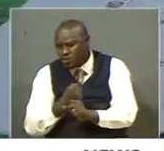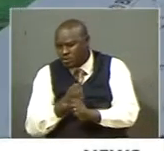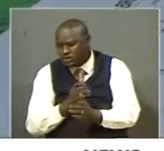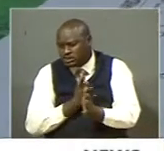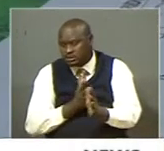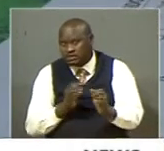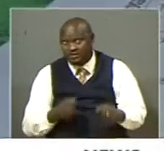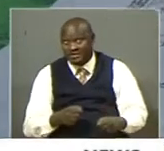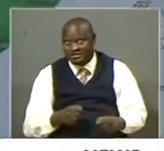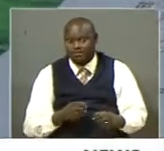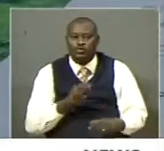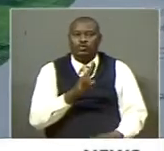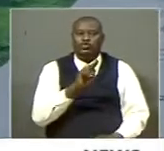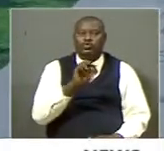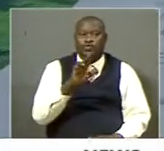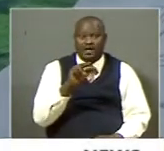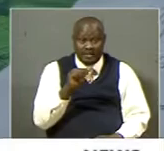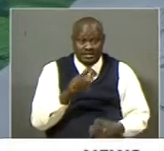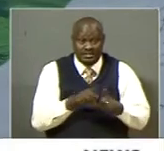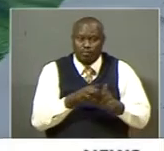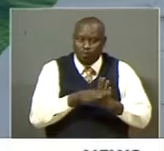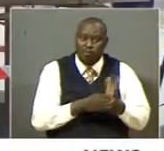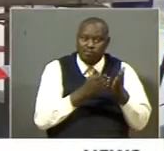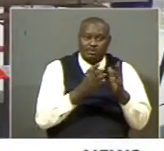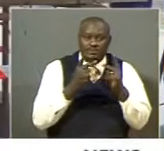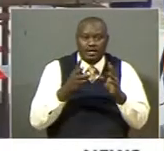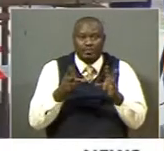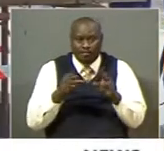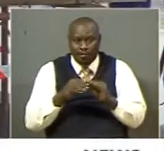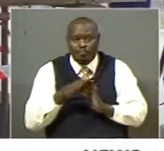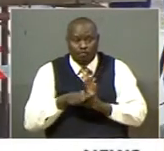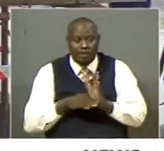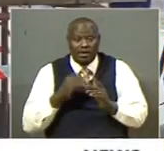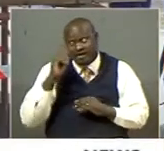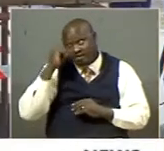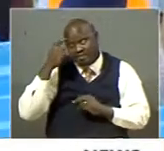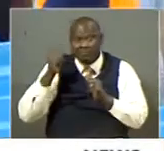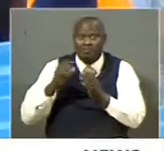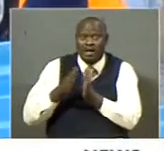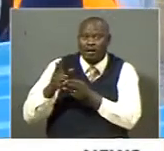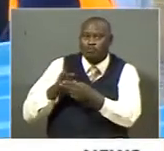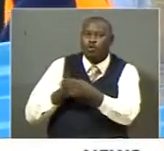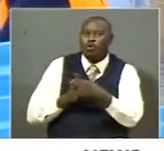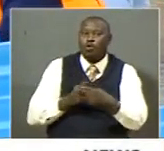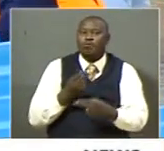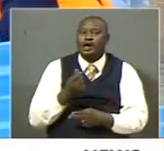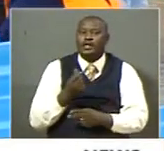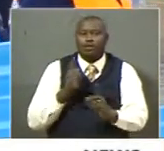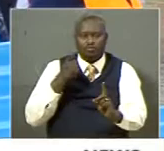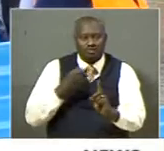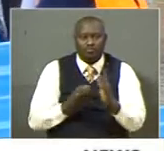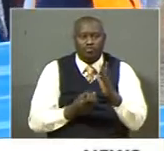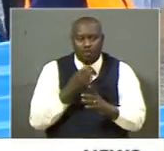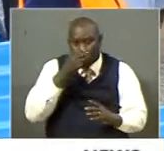agreed. UNRA is also in advanced stages of finalizing the paperwork needed for government to borrow money for the construction of the critical